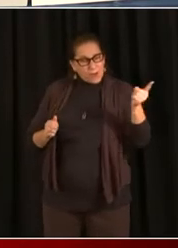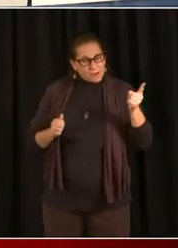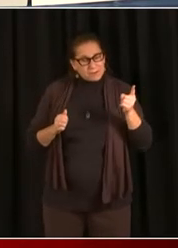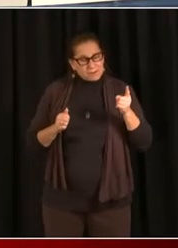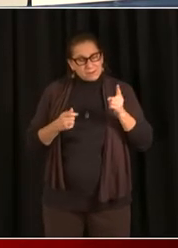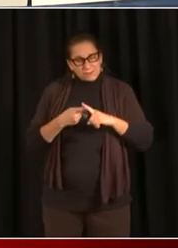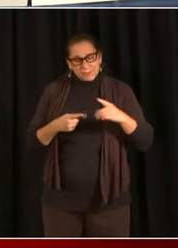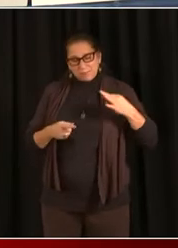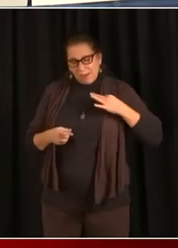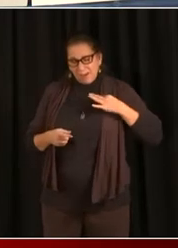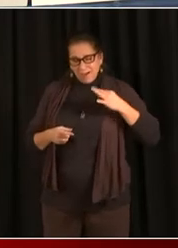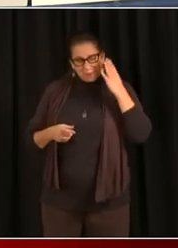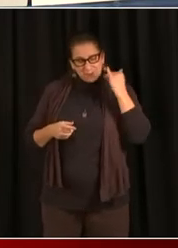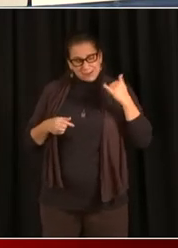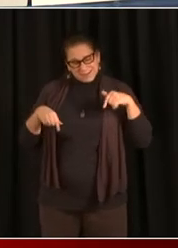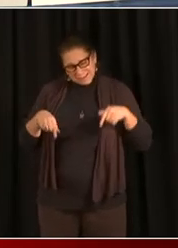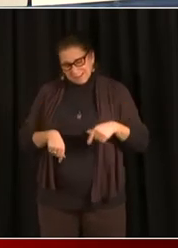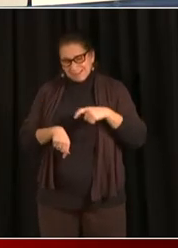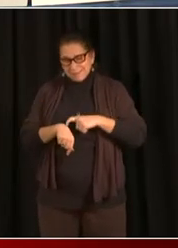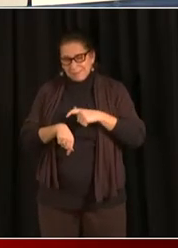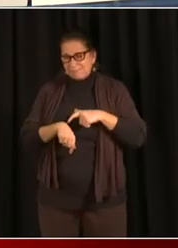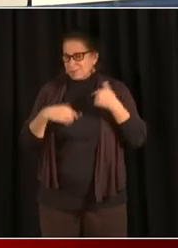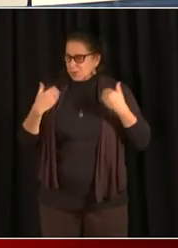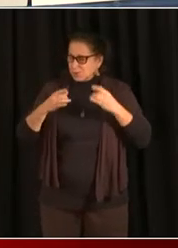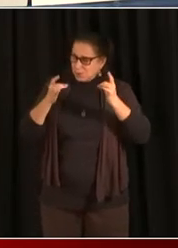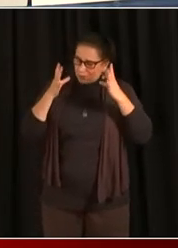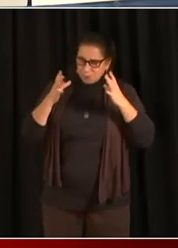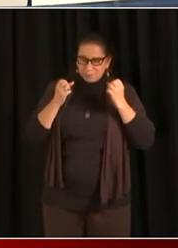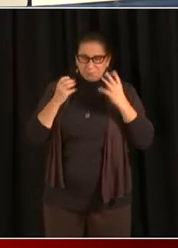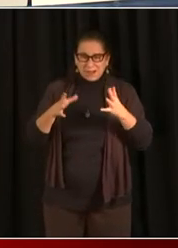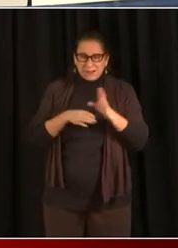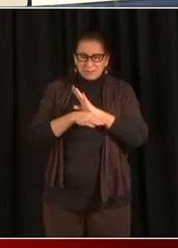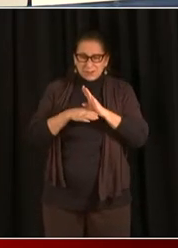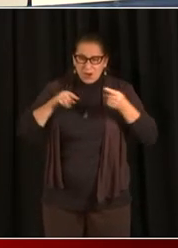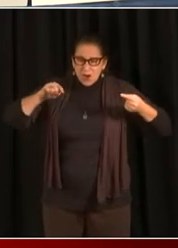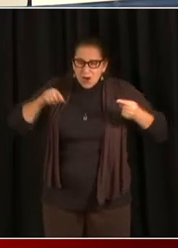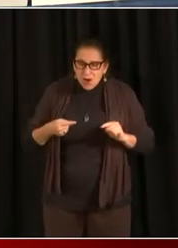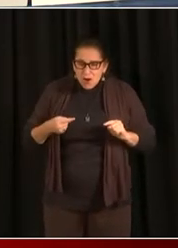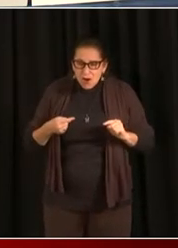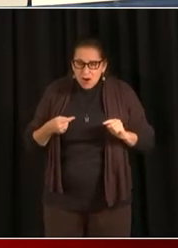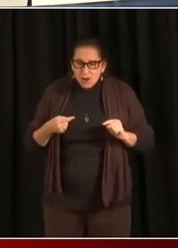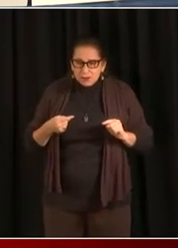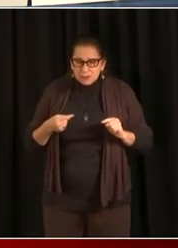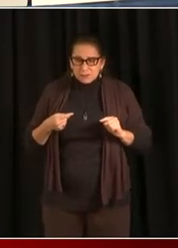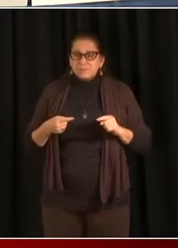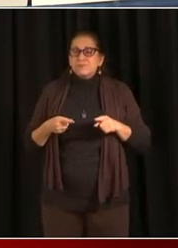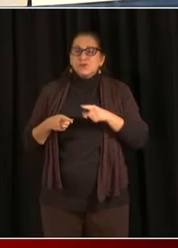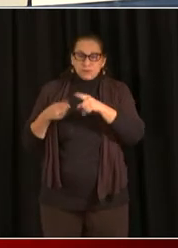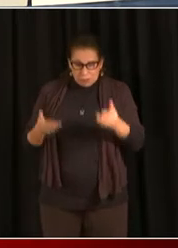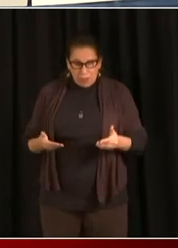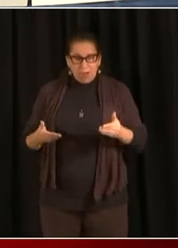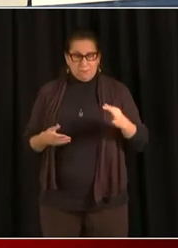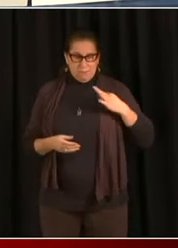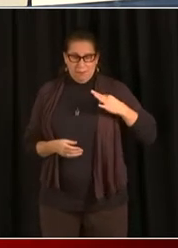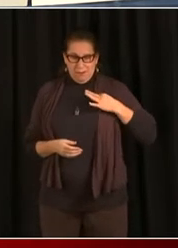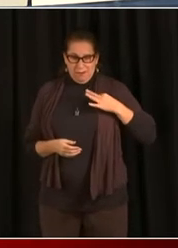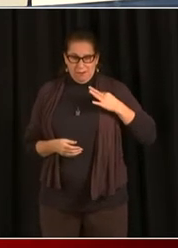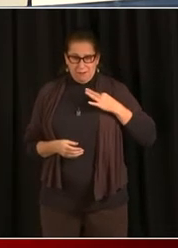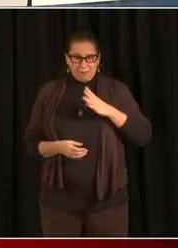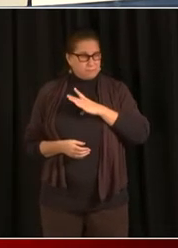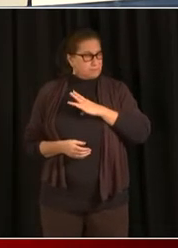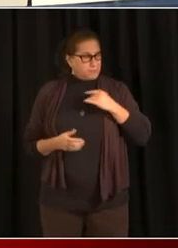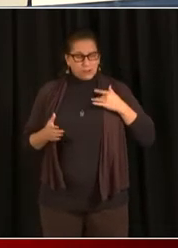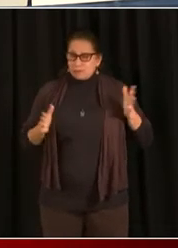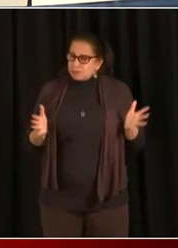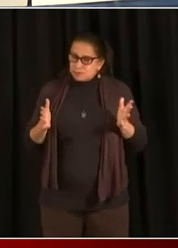struggling. We really encourage and look forward to you submitting your retail application to us, okay?